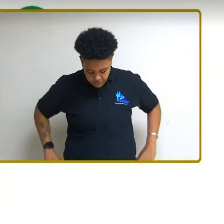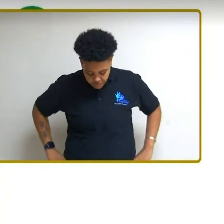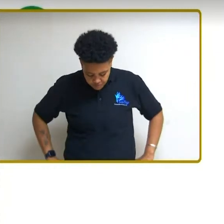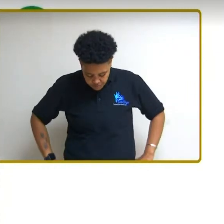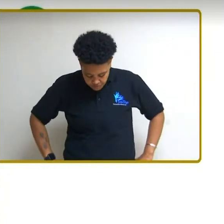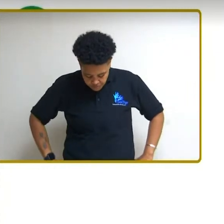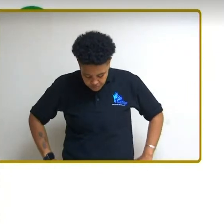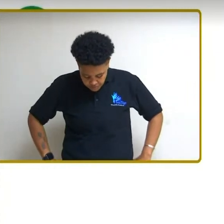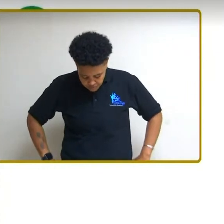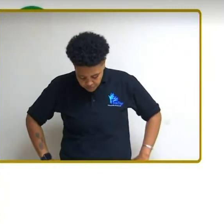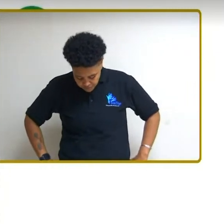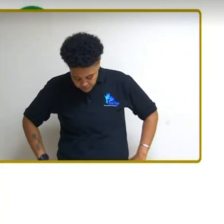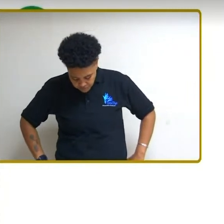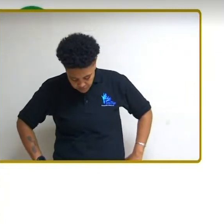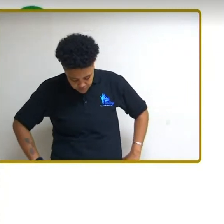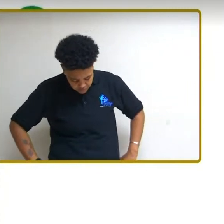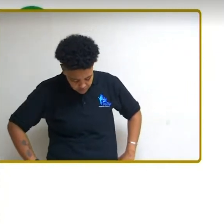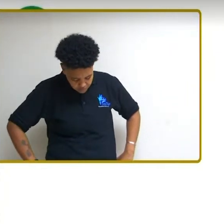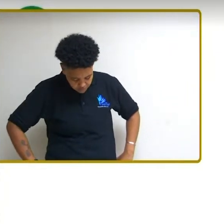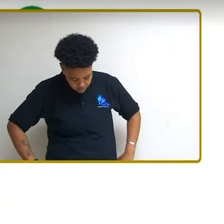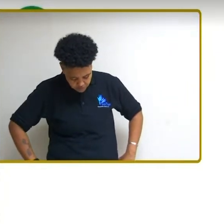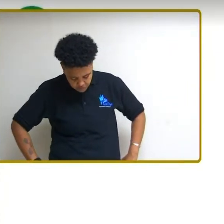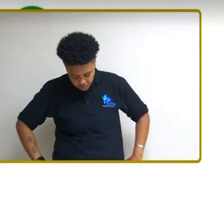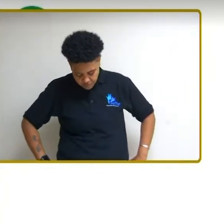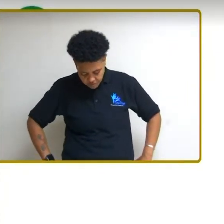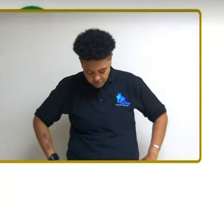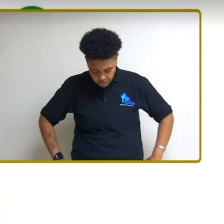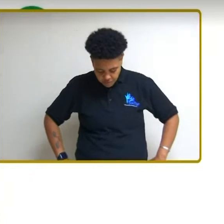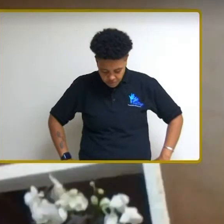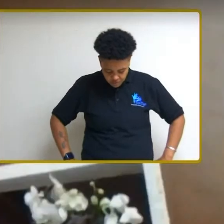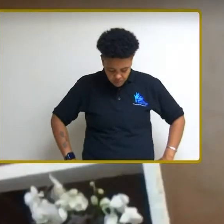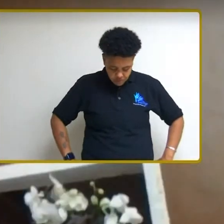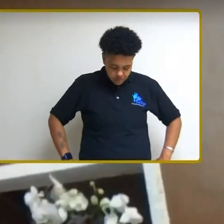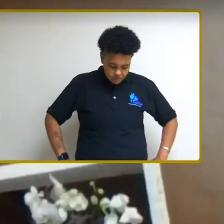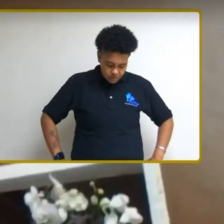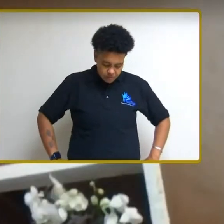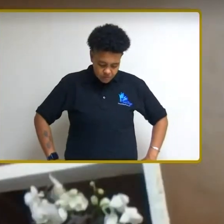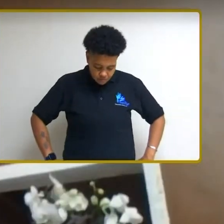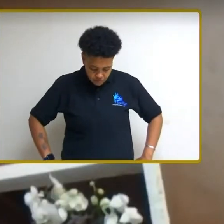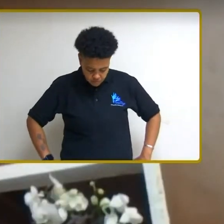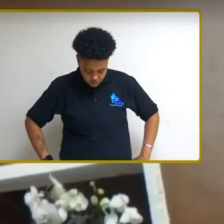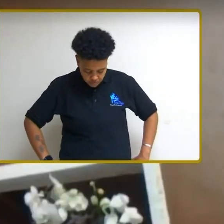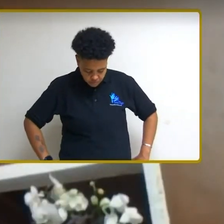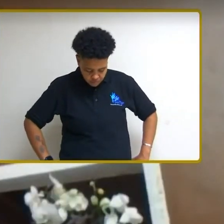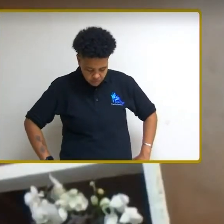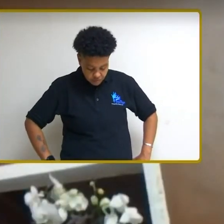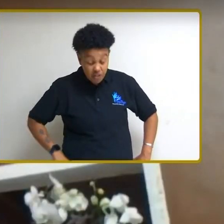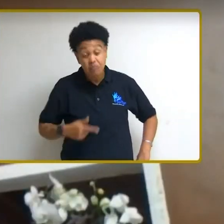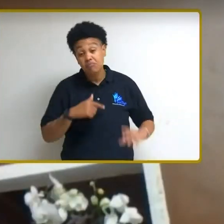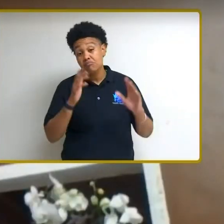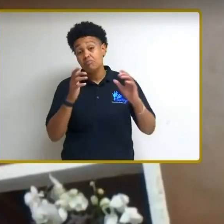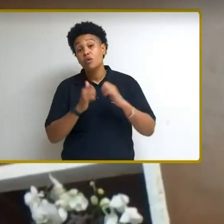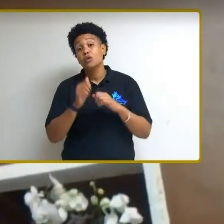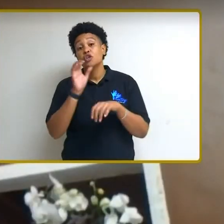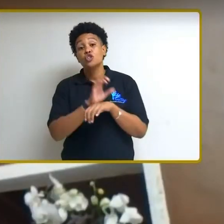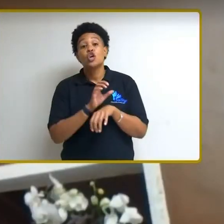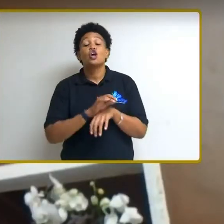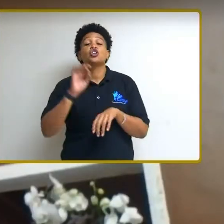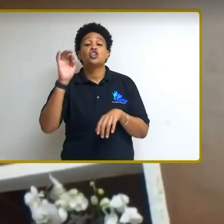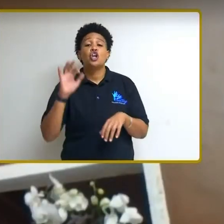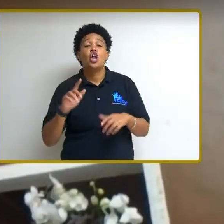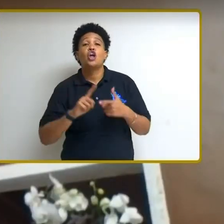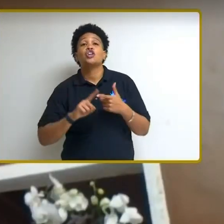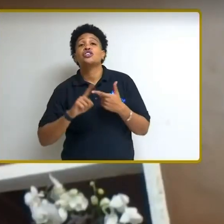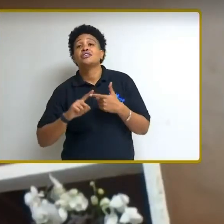clergy, the church, or private practitioners to get the numbers of persons who